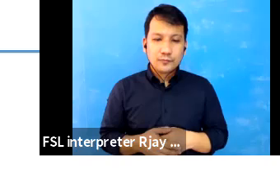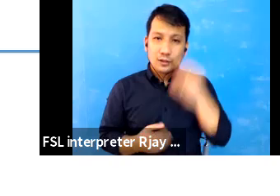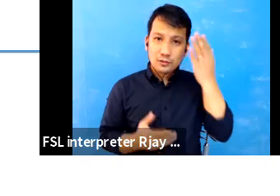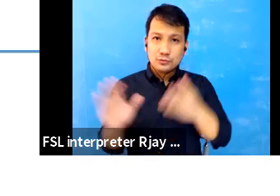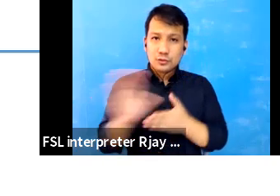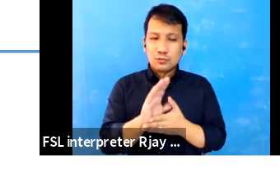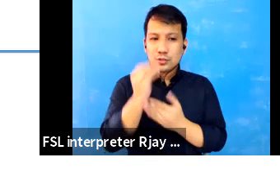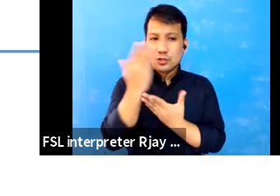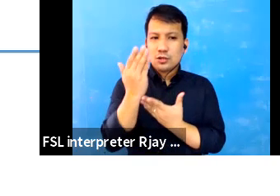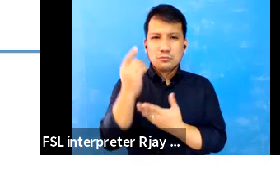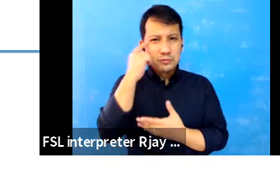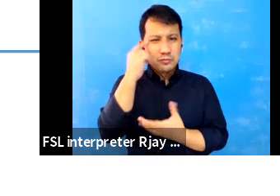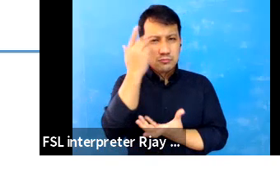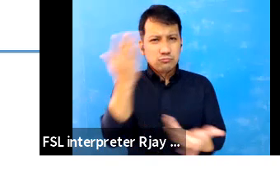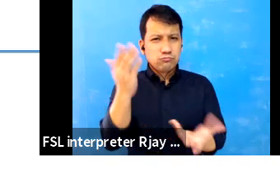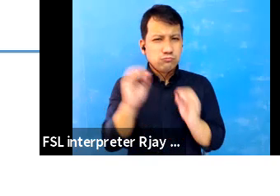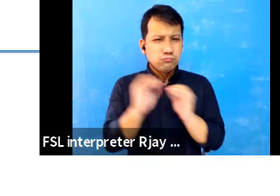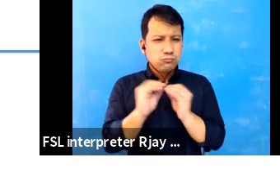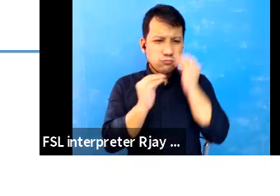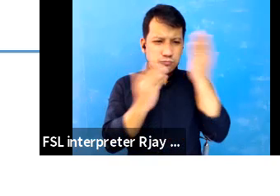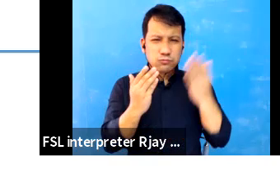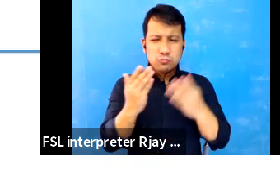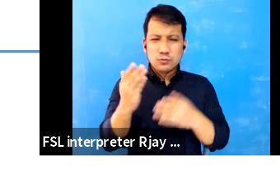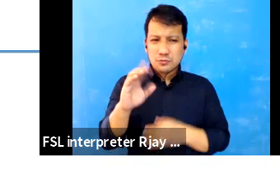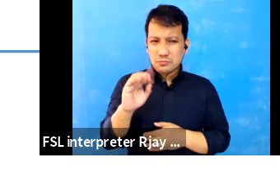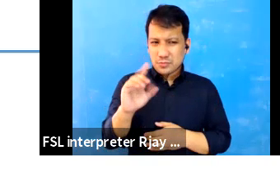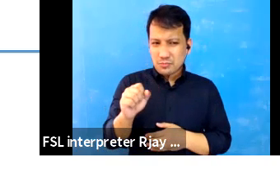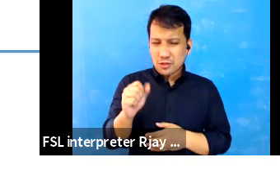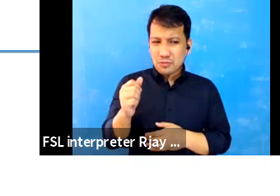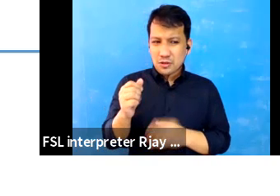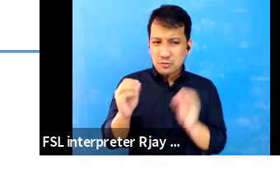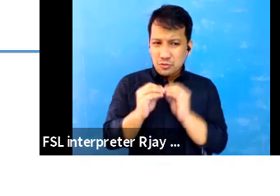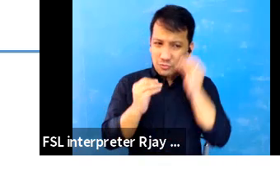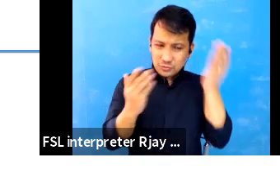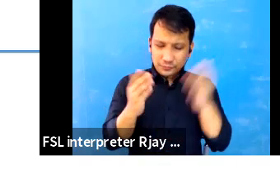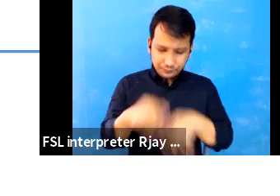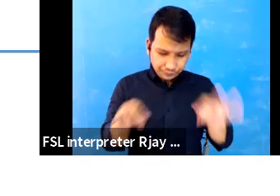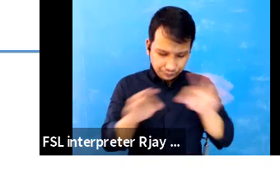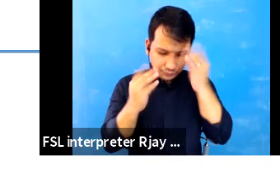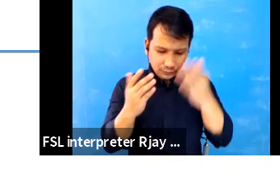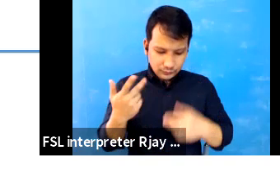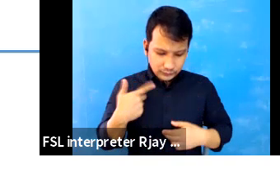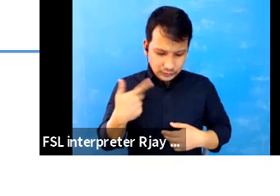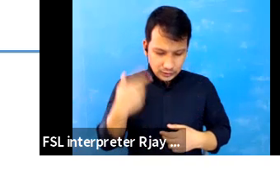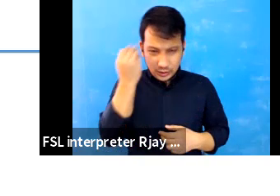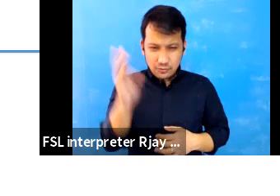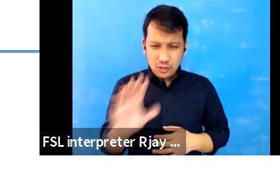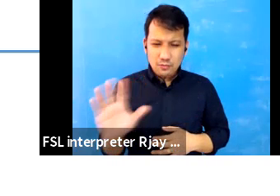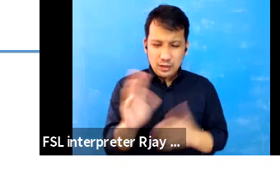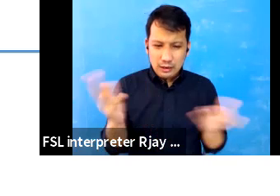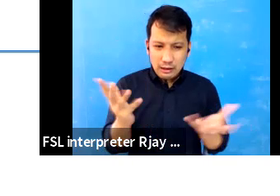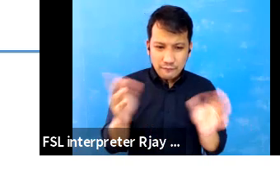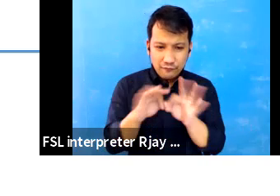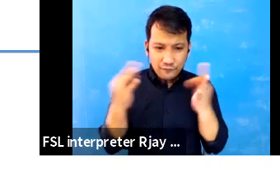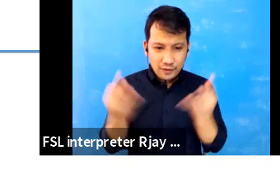other. I feel that we should have the spot map back, but because if you have the spot map, you know where the families are